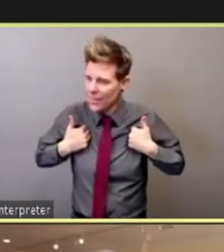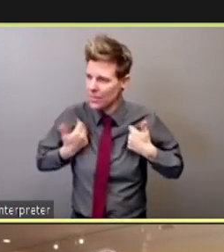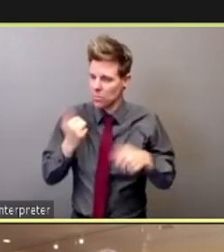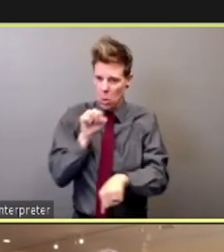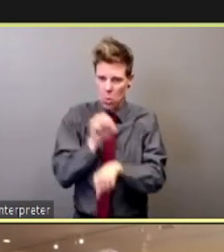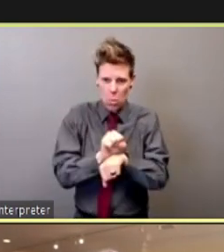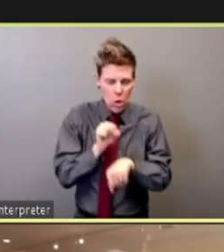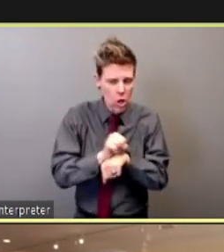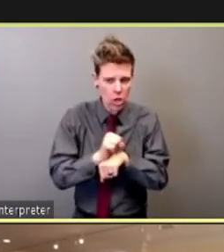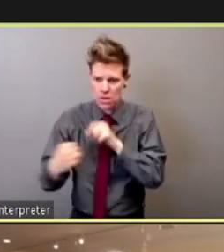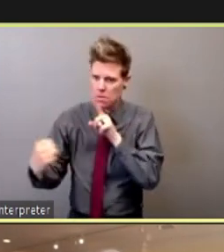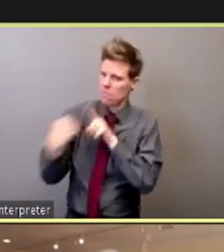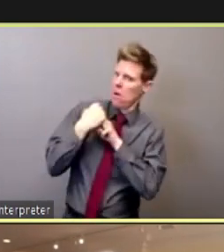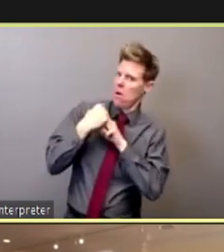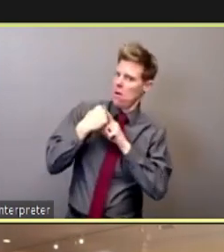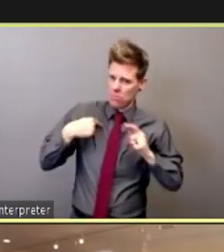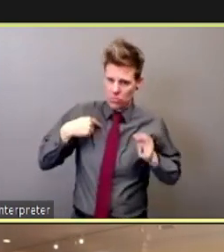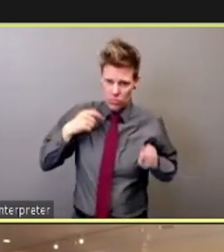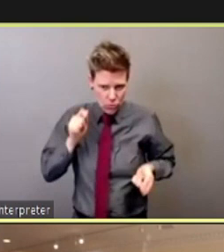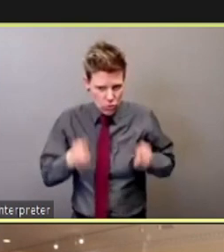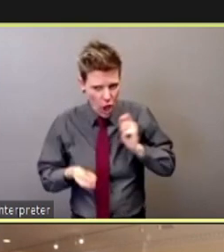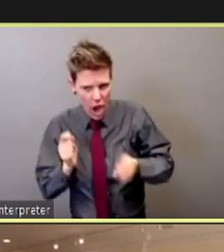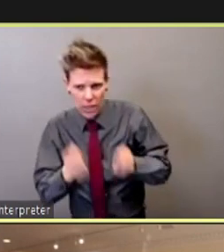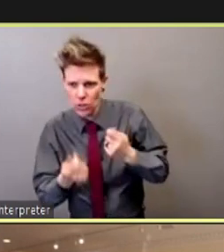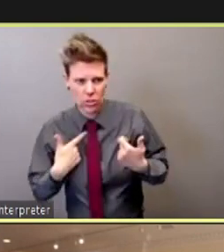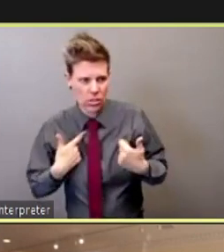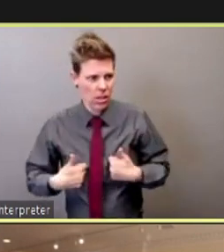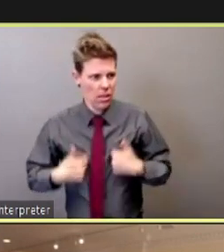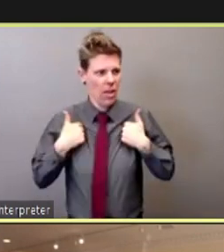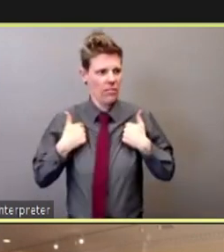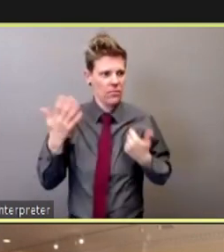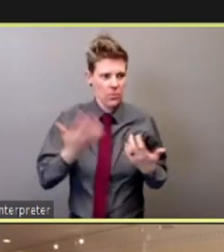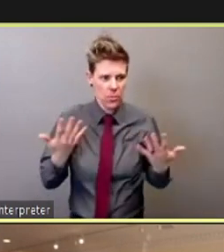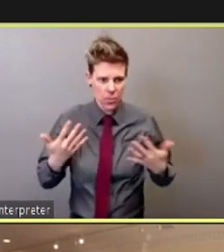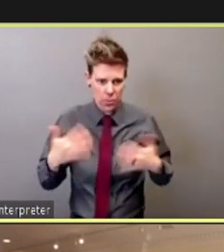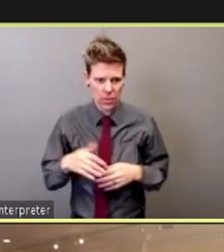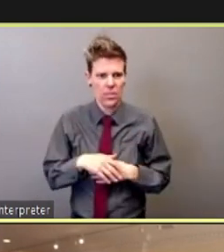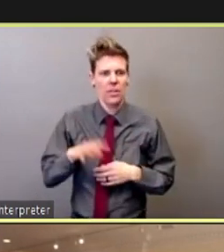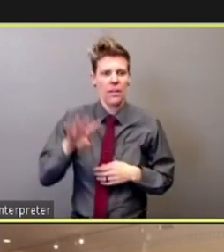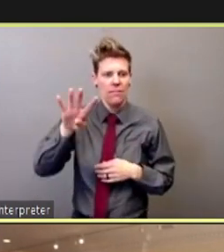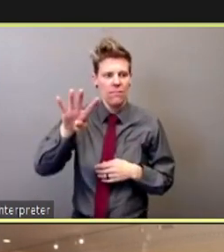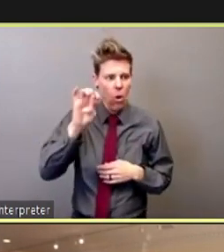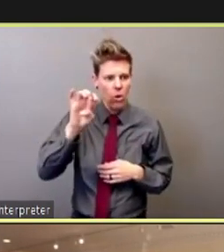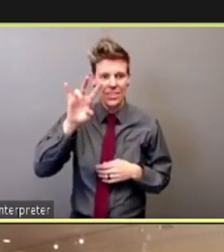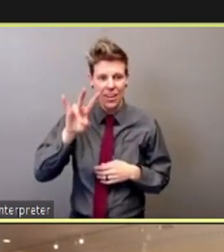averaged 475 reported cases each day. That's a 66%